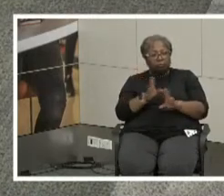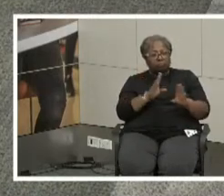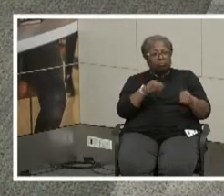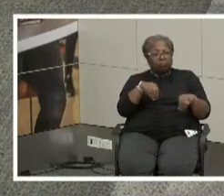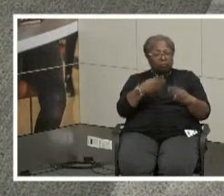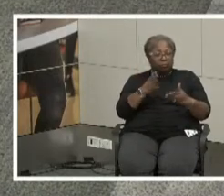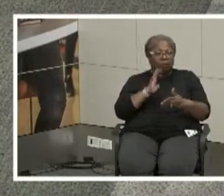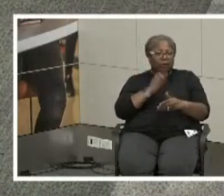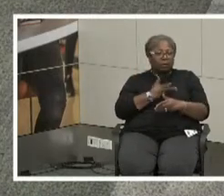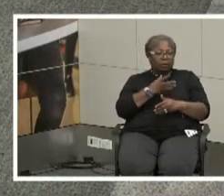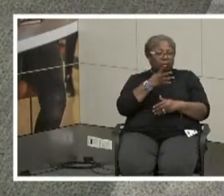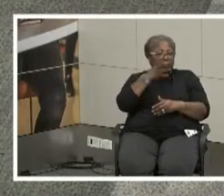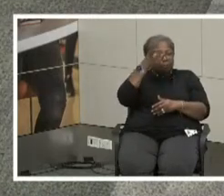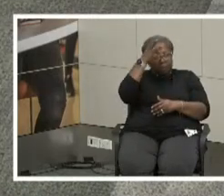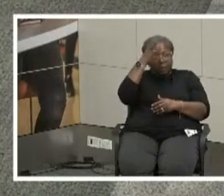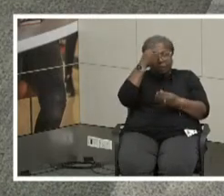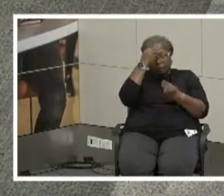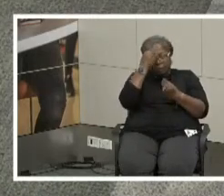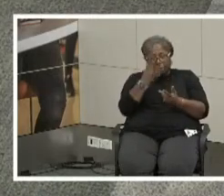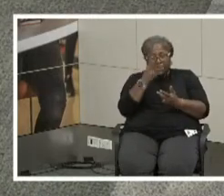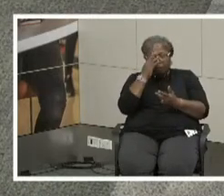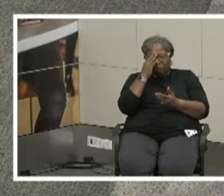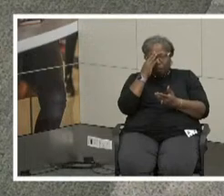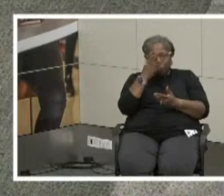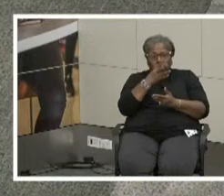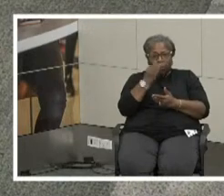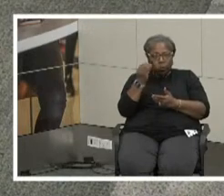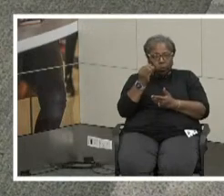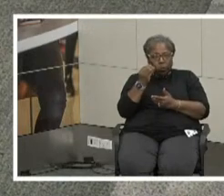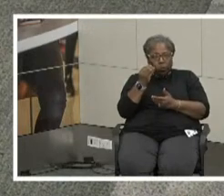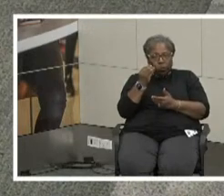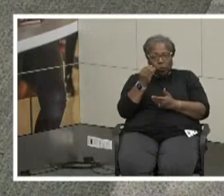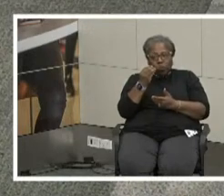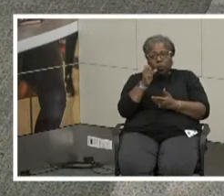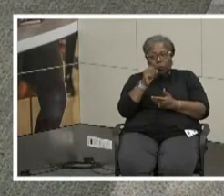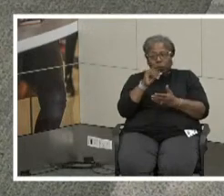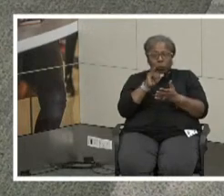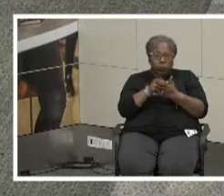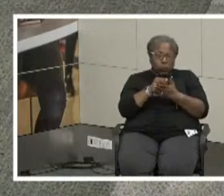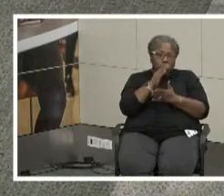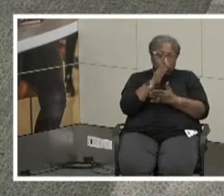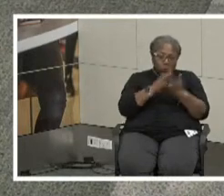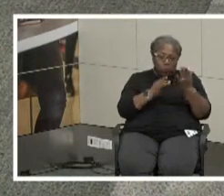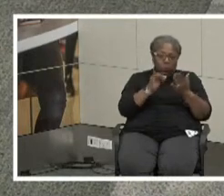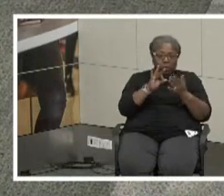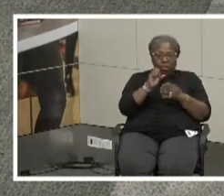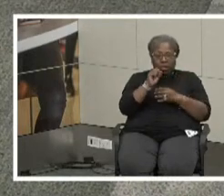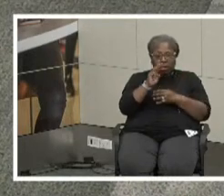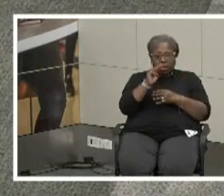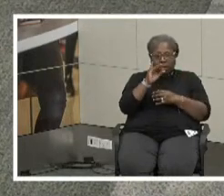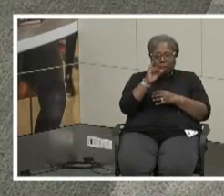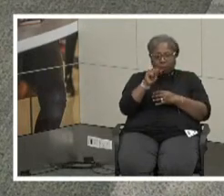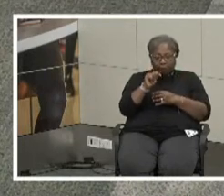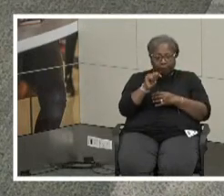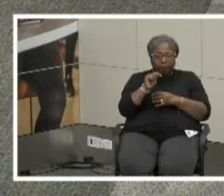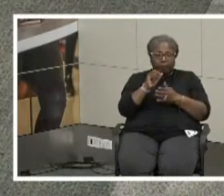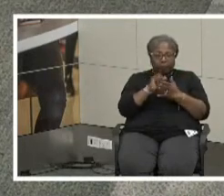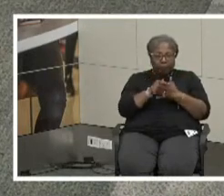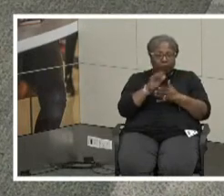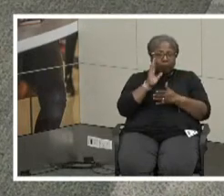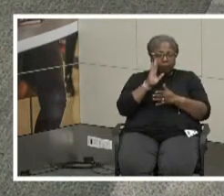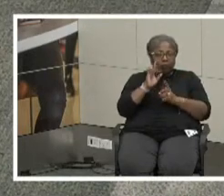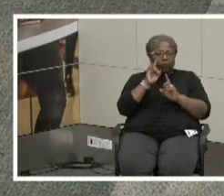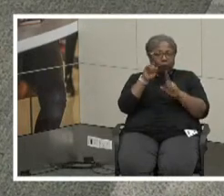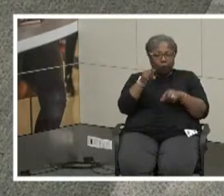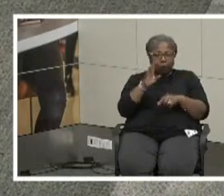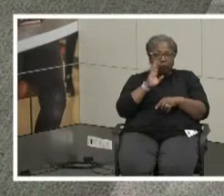our parents information and um and so that's part of the summit they would go to a and